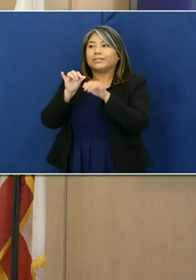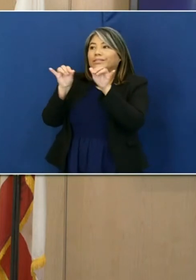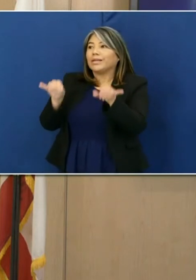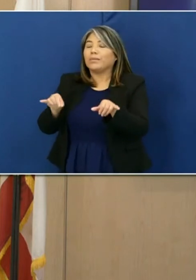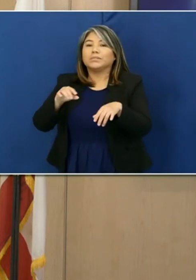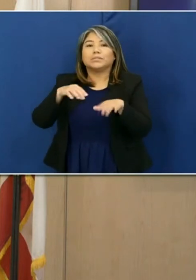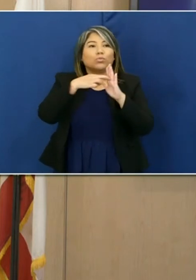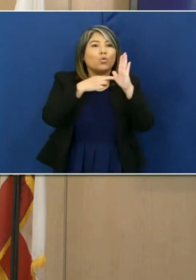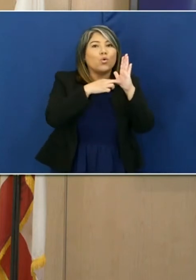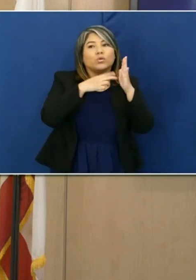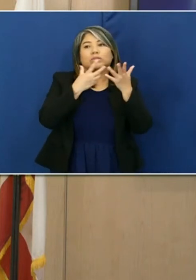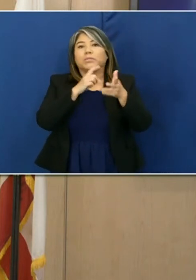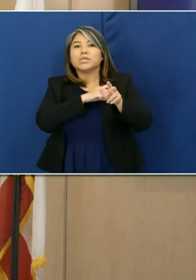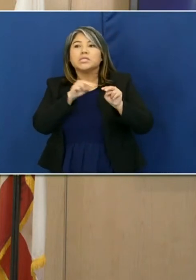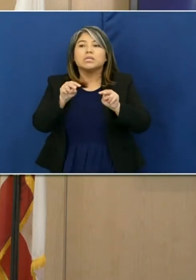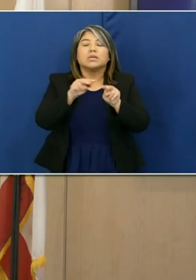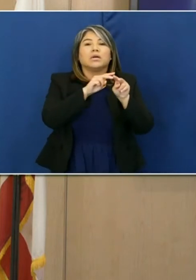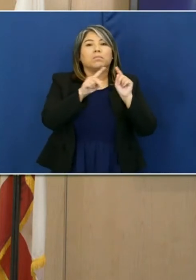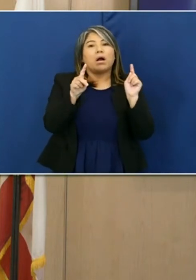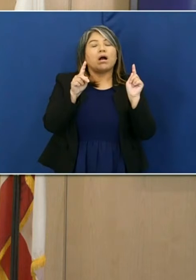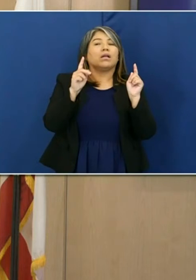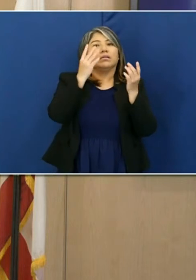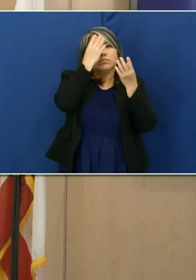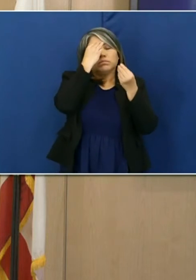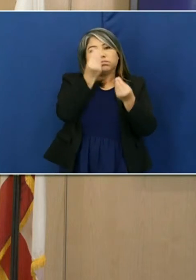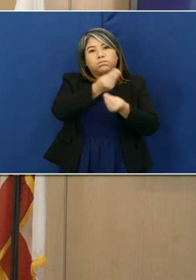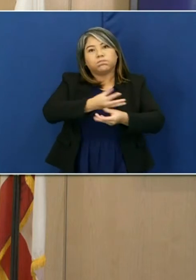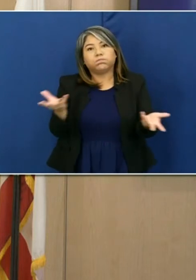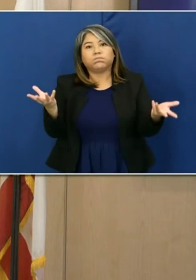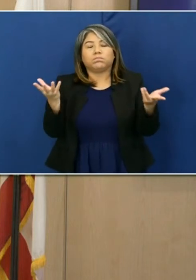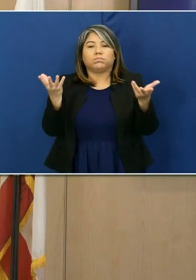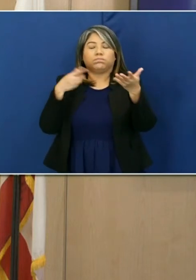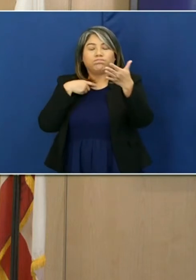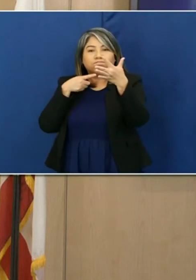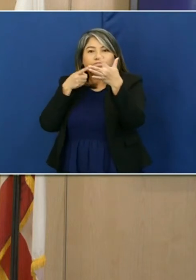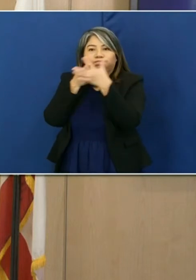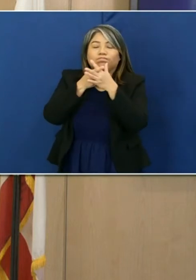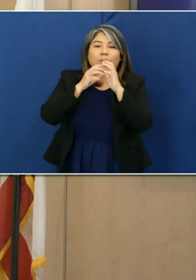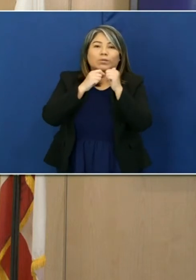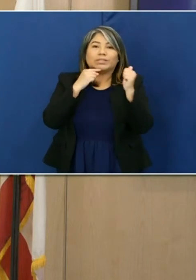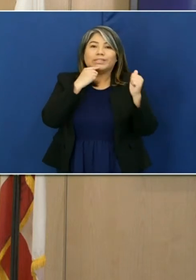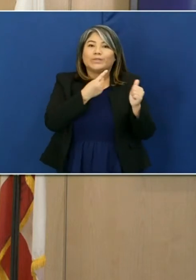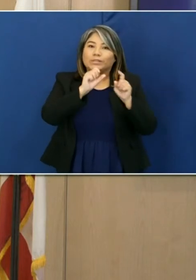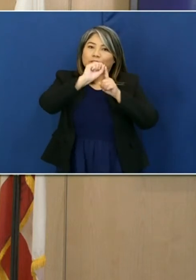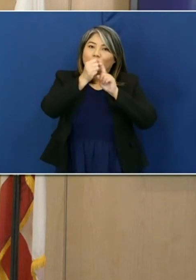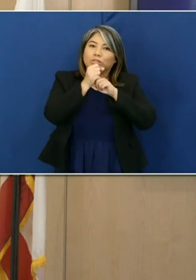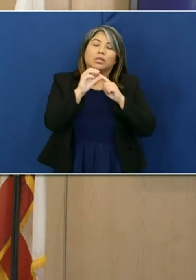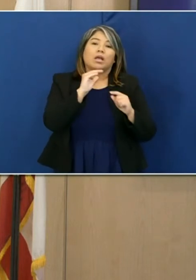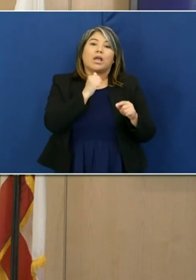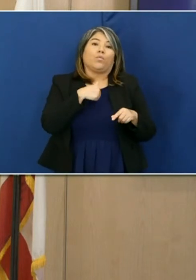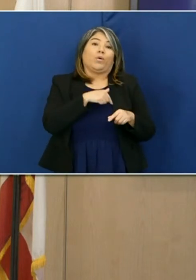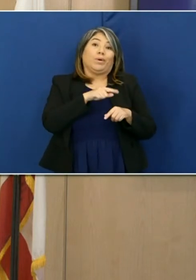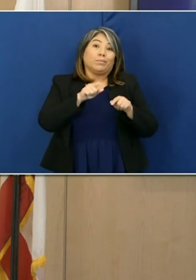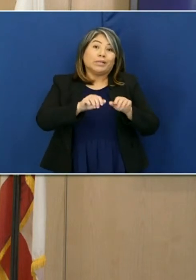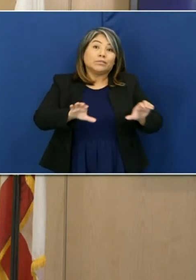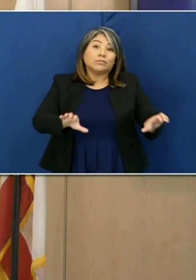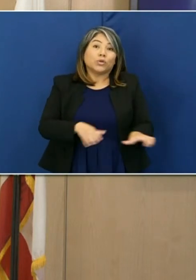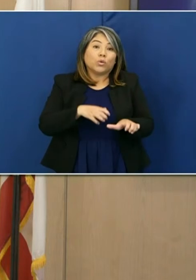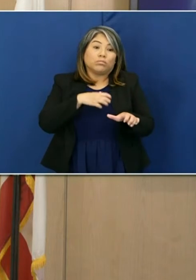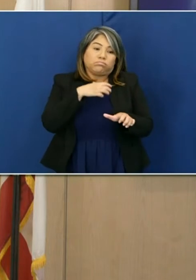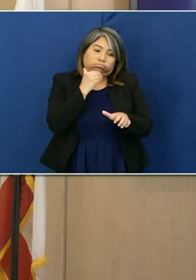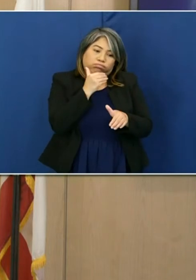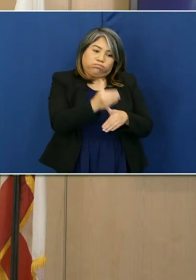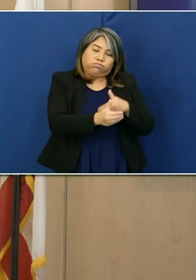messaging, but everything to try and break through of how serious the situation is and the steps that we must all take and